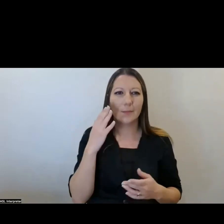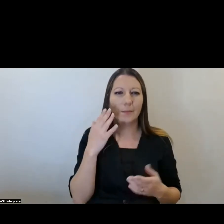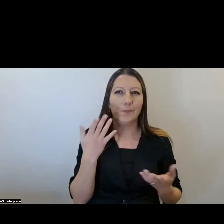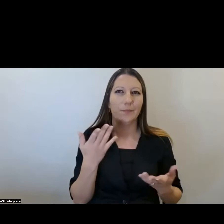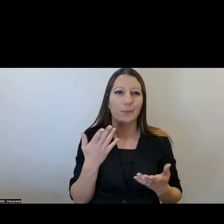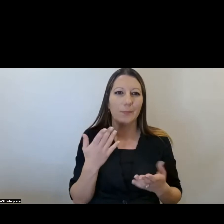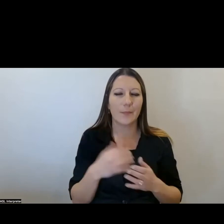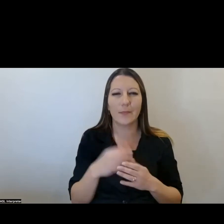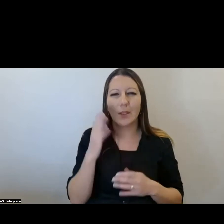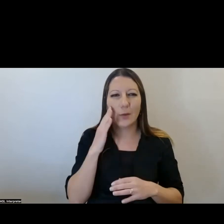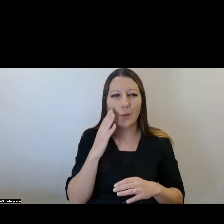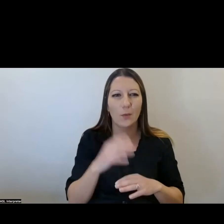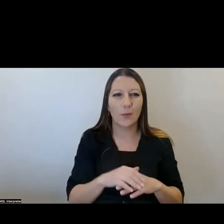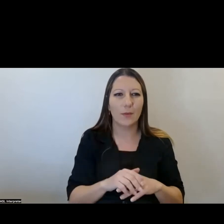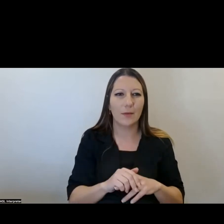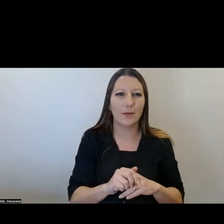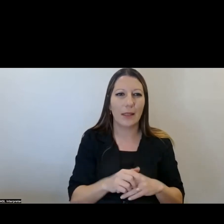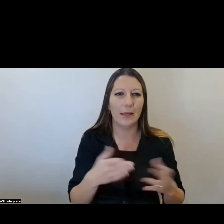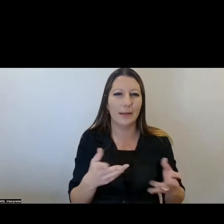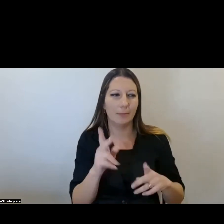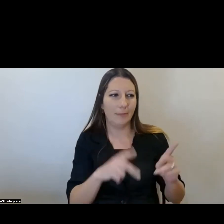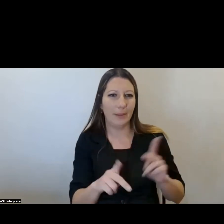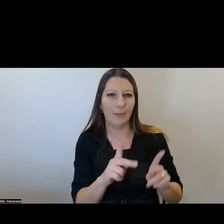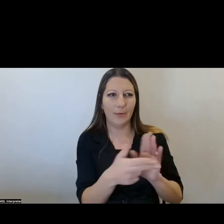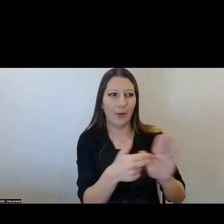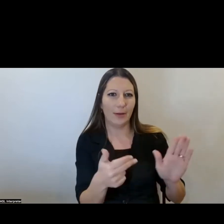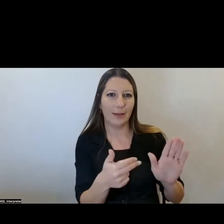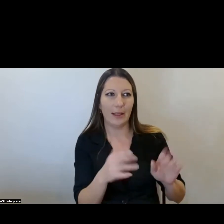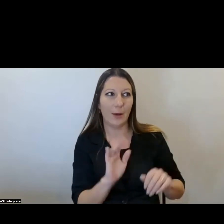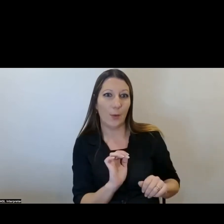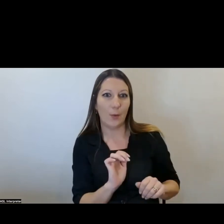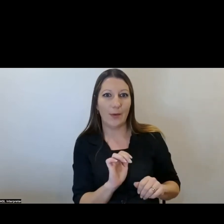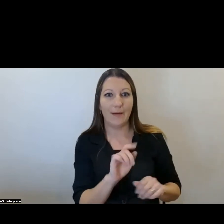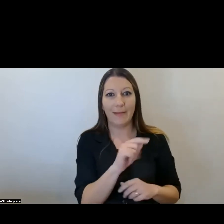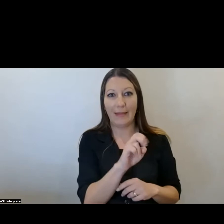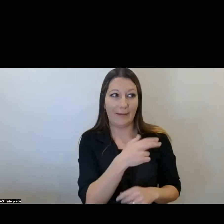it connotates the asylum, right? And it's